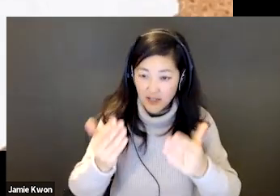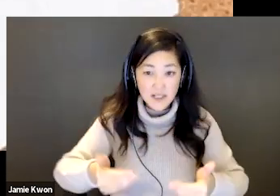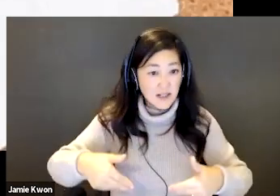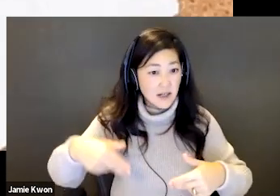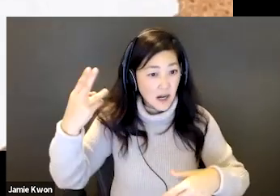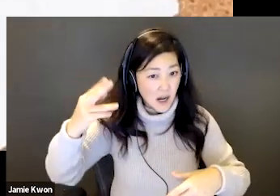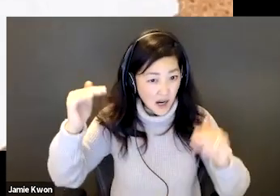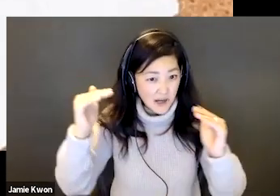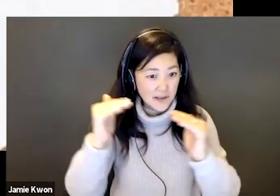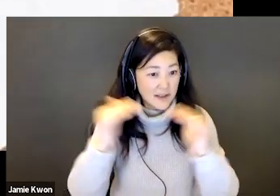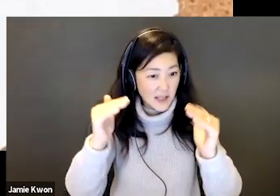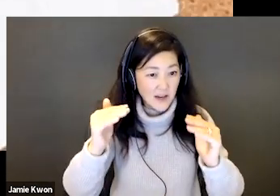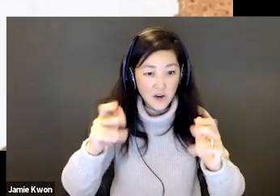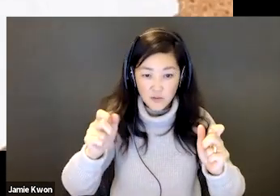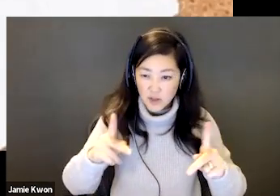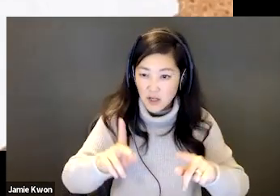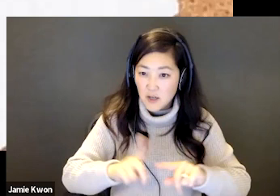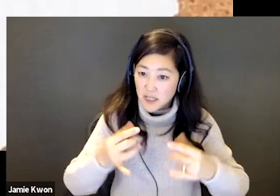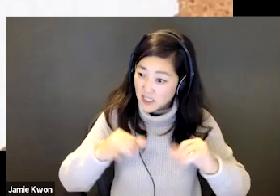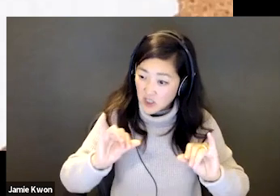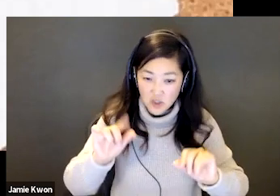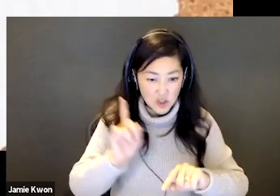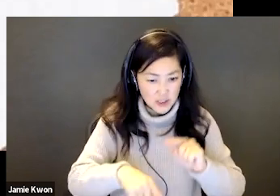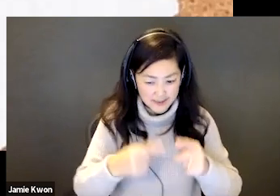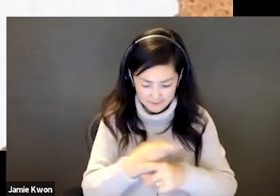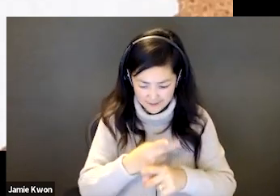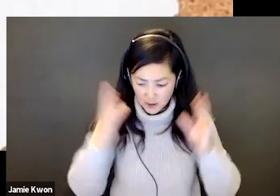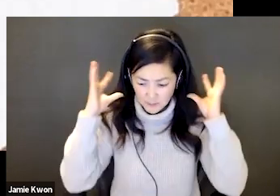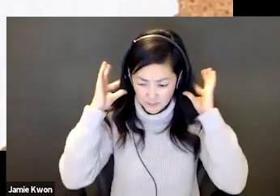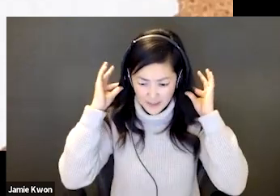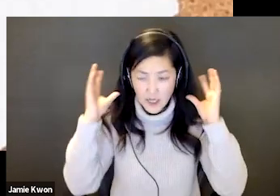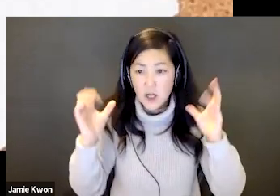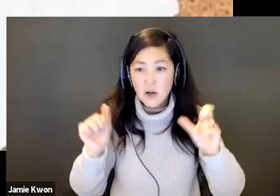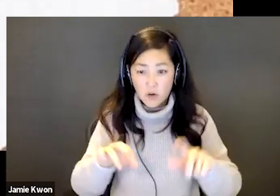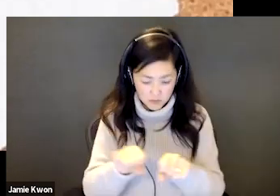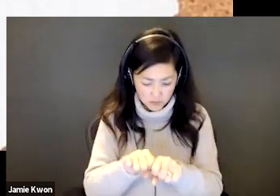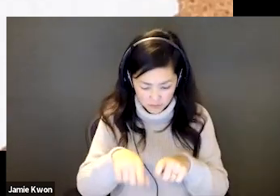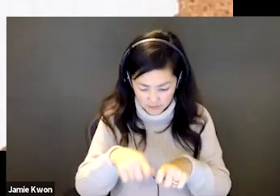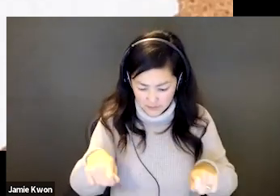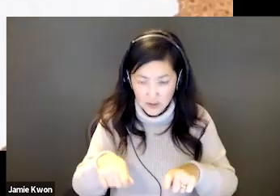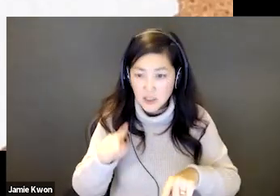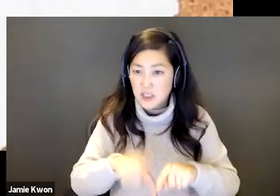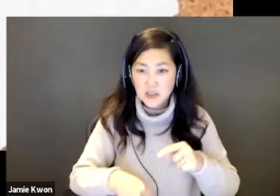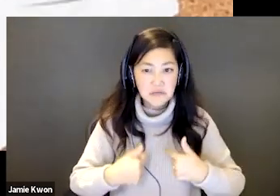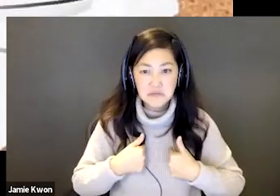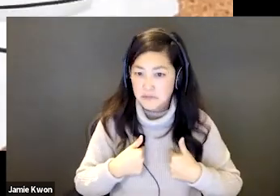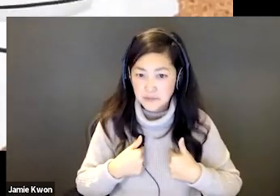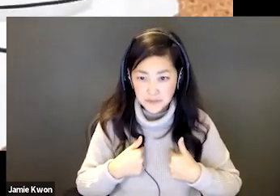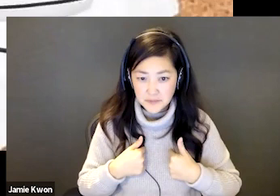opportunities while I still couldn't style my hair or tie my shoes.